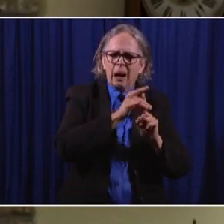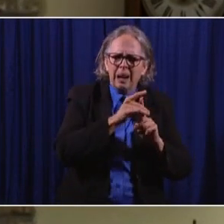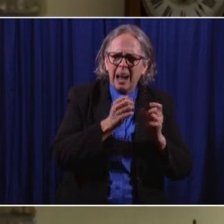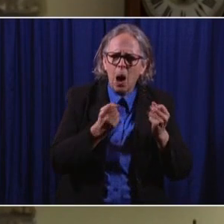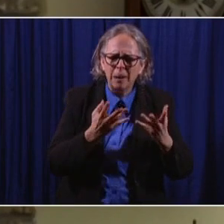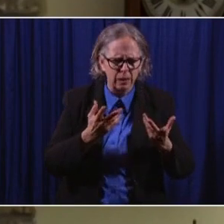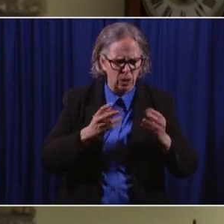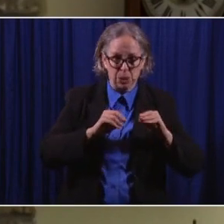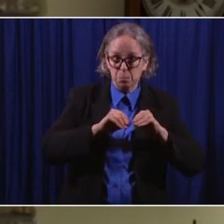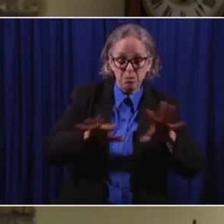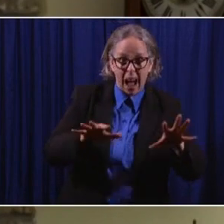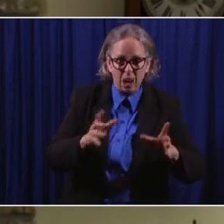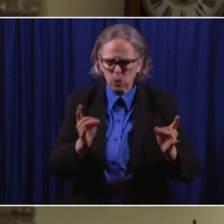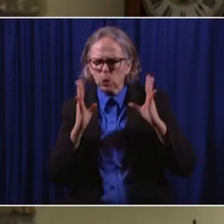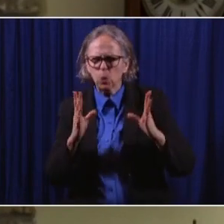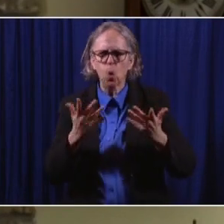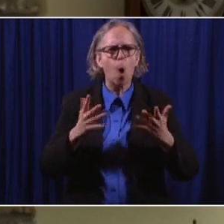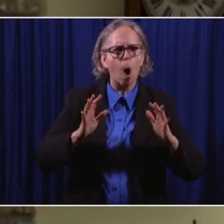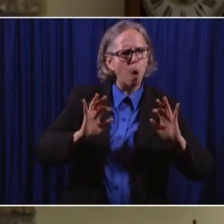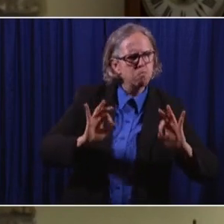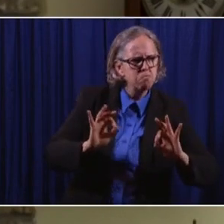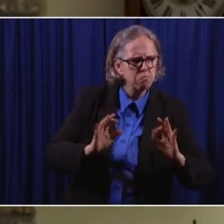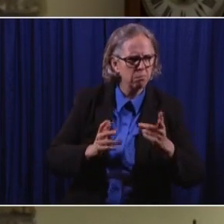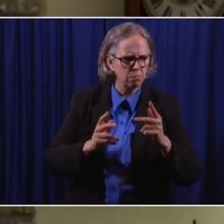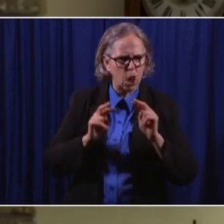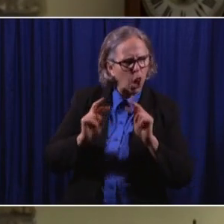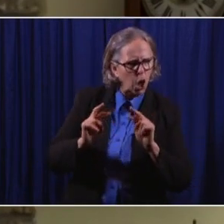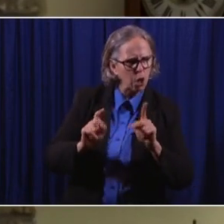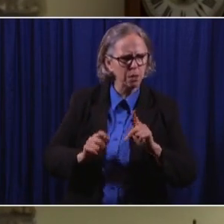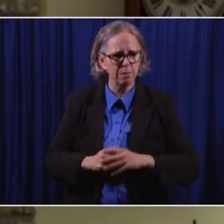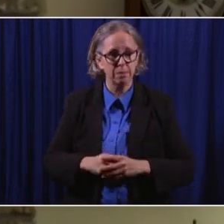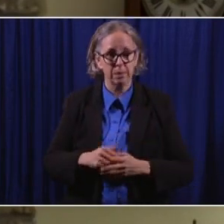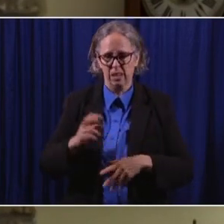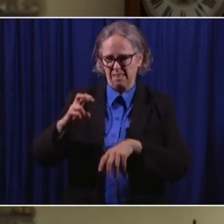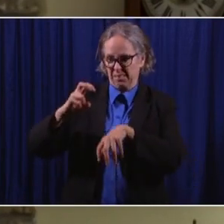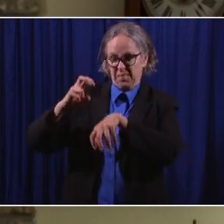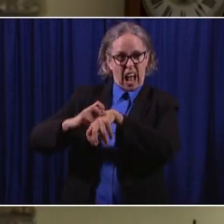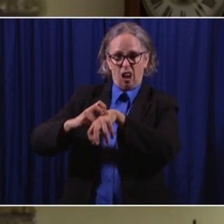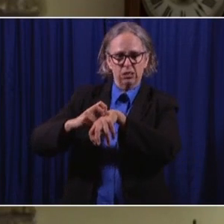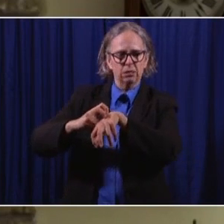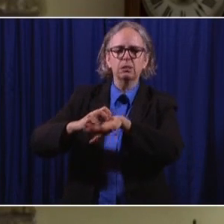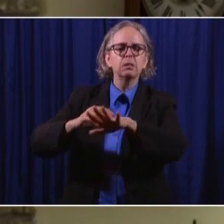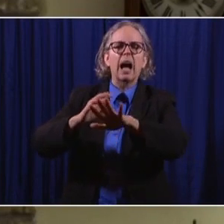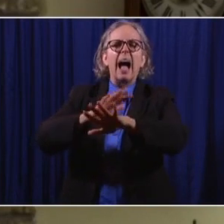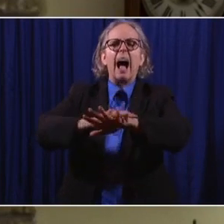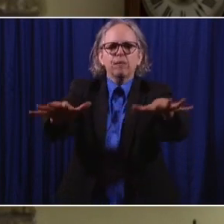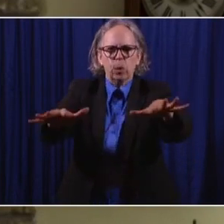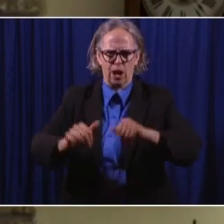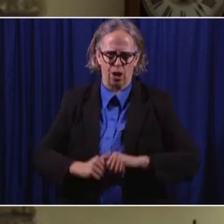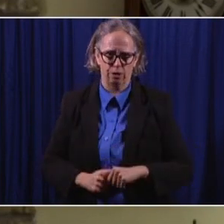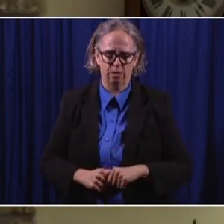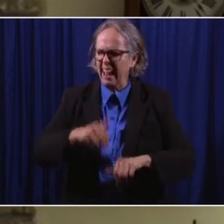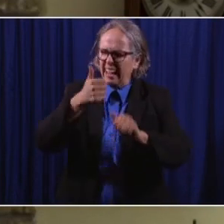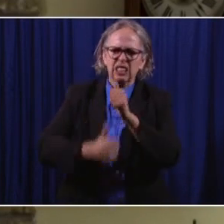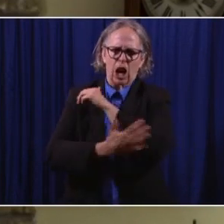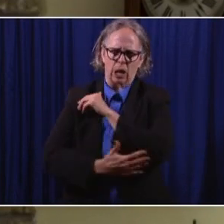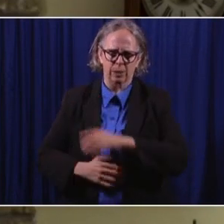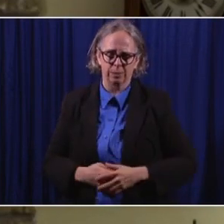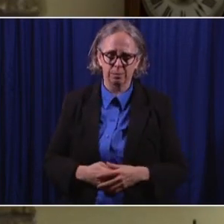of report. And we have the virus everywhere, so you can't hide from it. But there's certainly some counties in Southeast Ohio, for